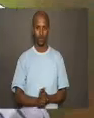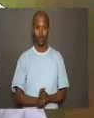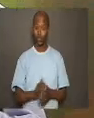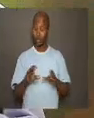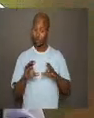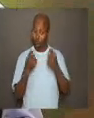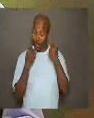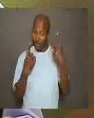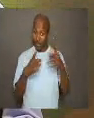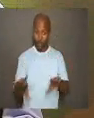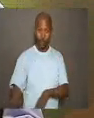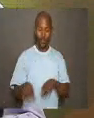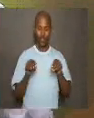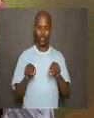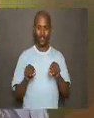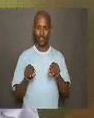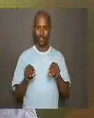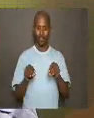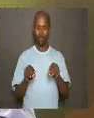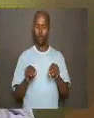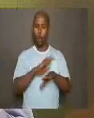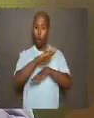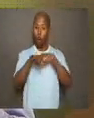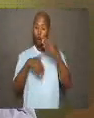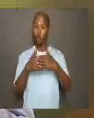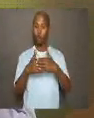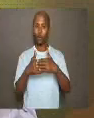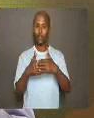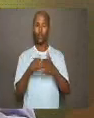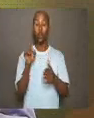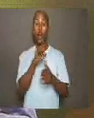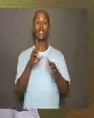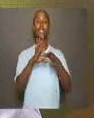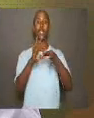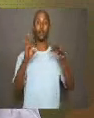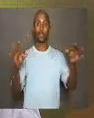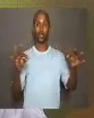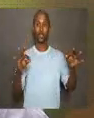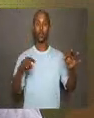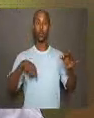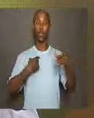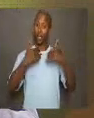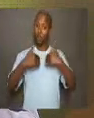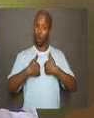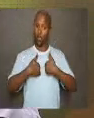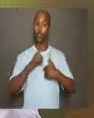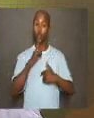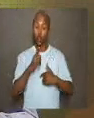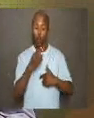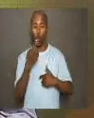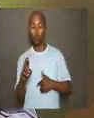Do you understand, students? It is all a matter of what statements we hold to be true